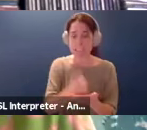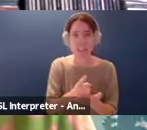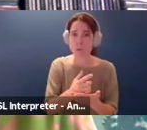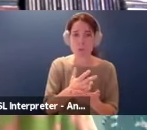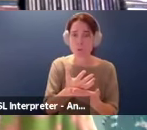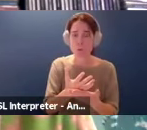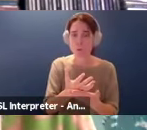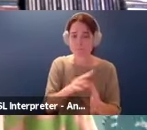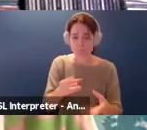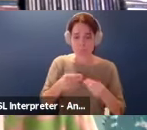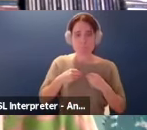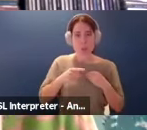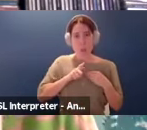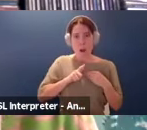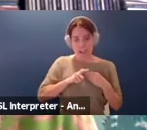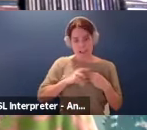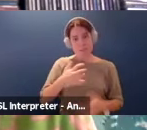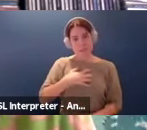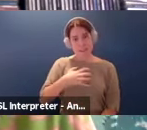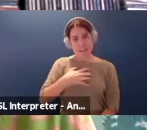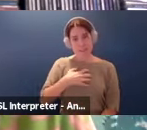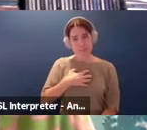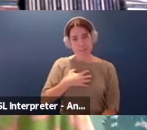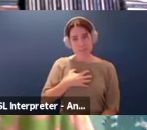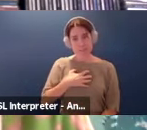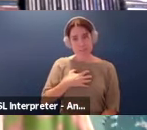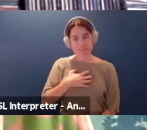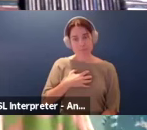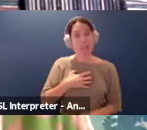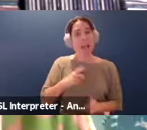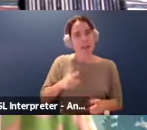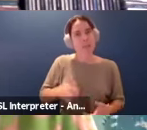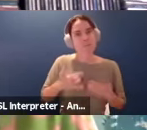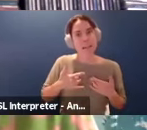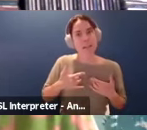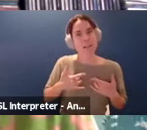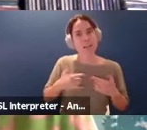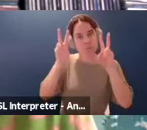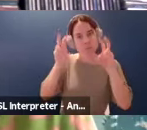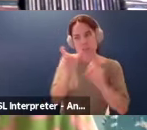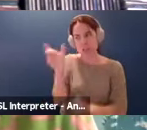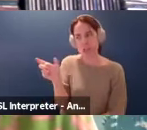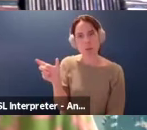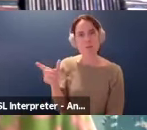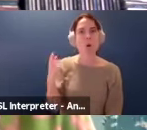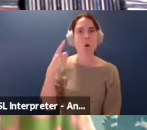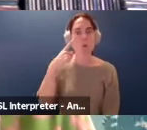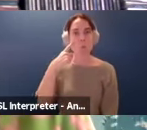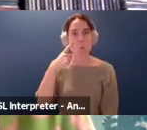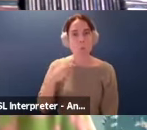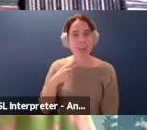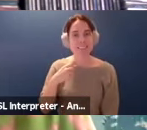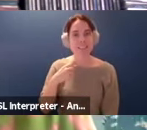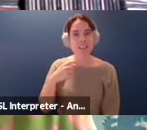dismiss and i think that's what's meant by the term white fragility that we're not really able to take in or to